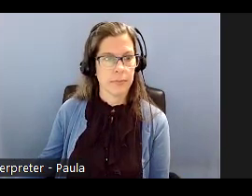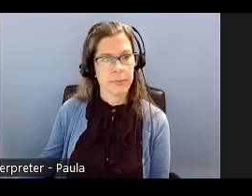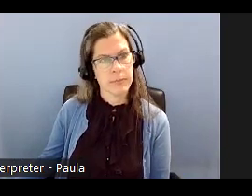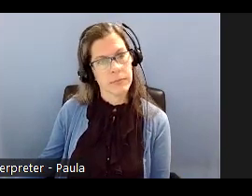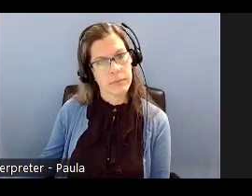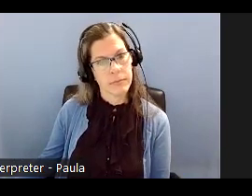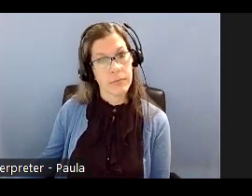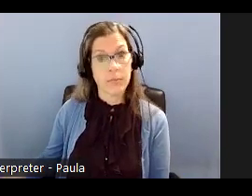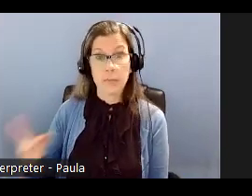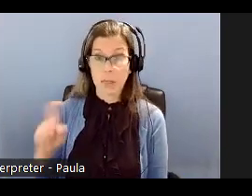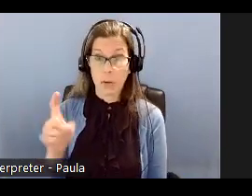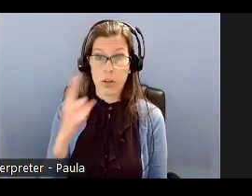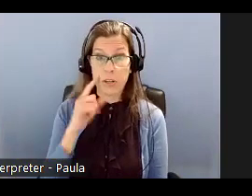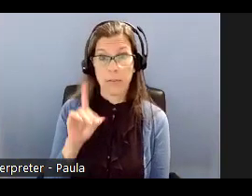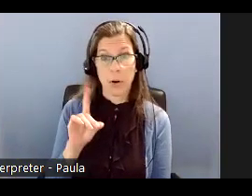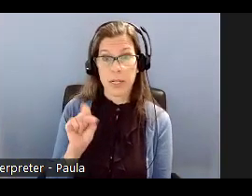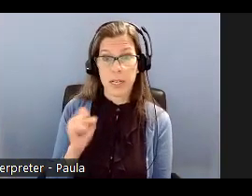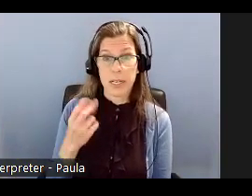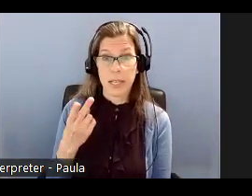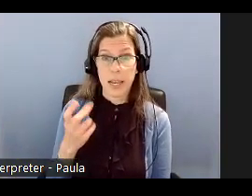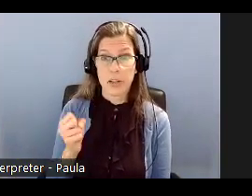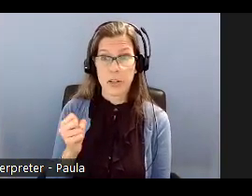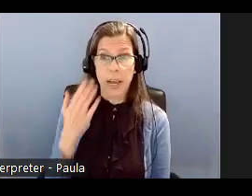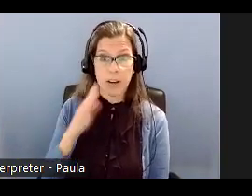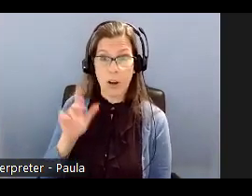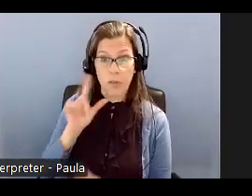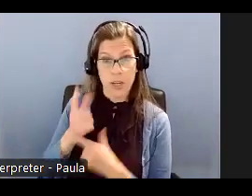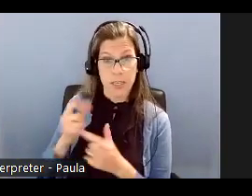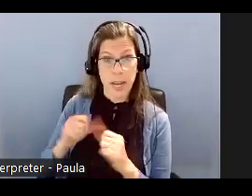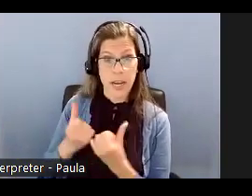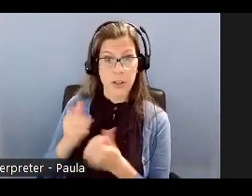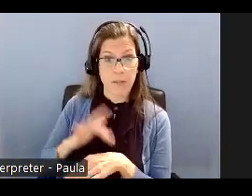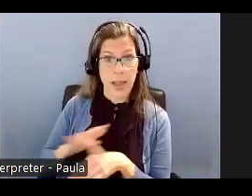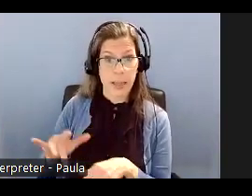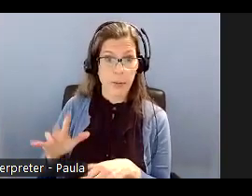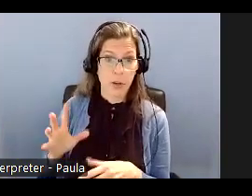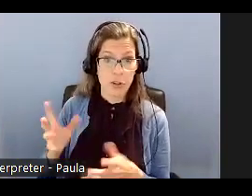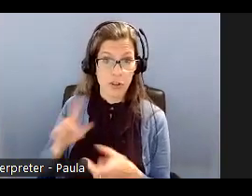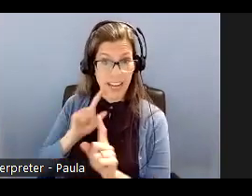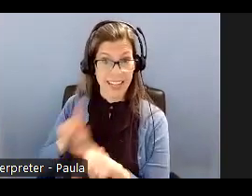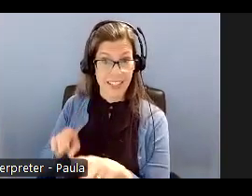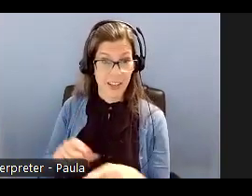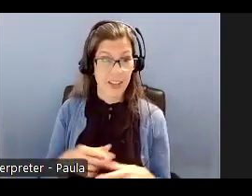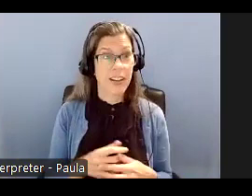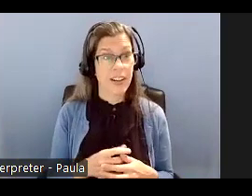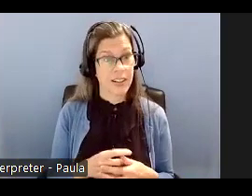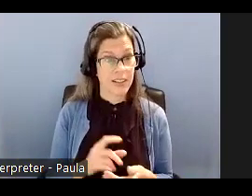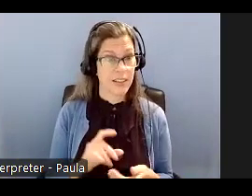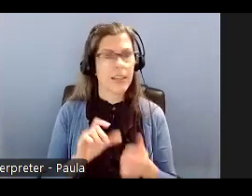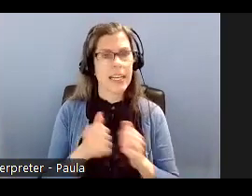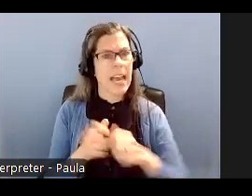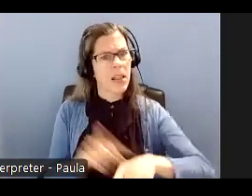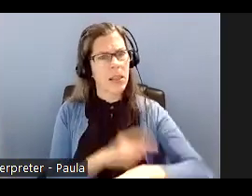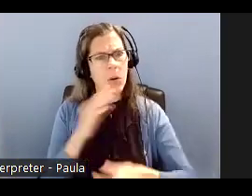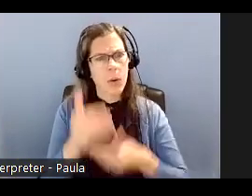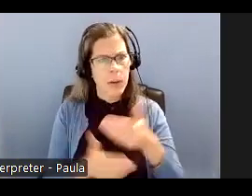There is a question here for DSHS. I'm not sure if our sister agency is available to talk about that, but how long will the